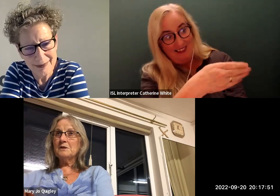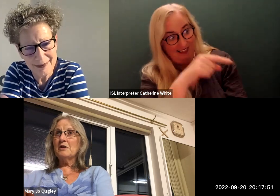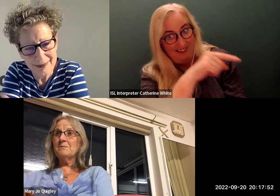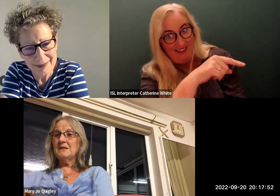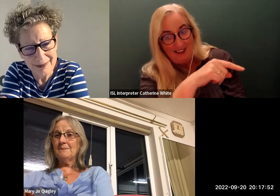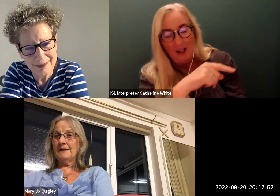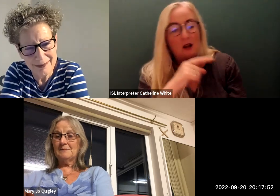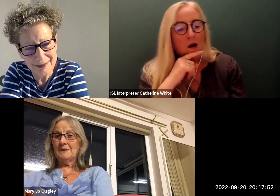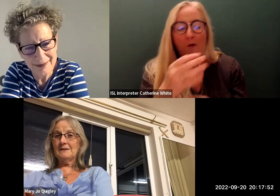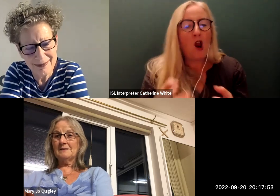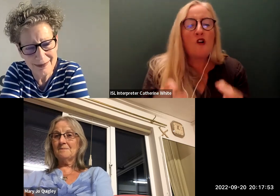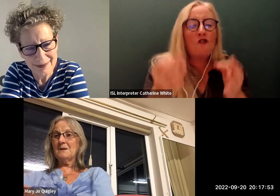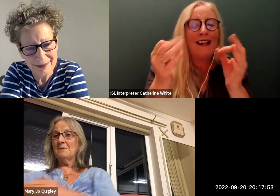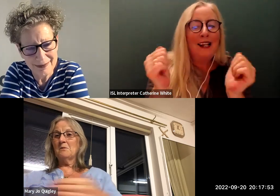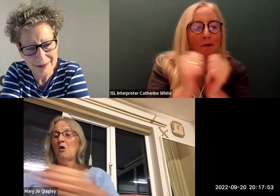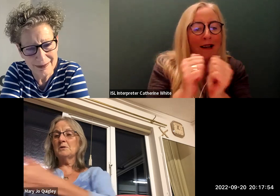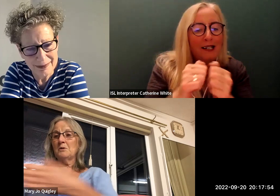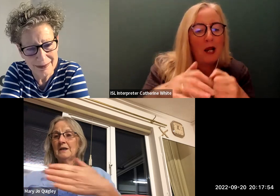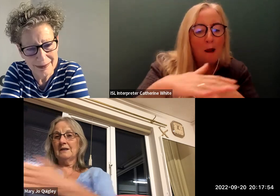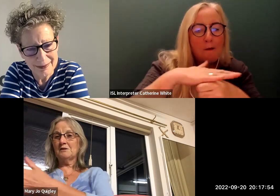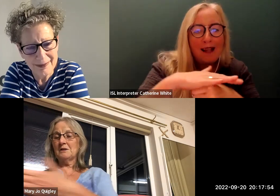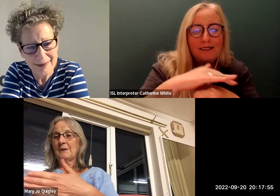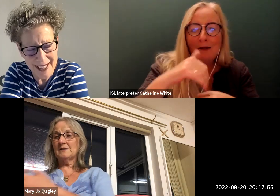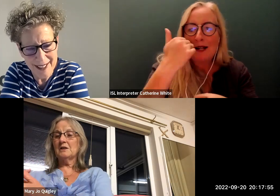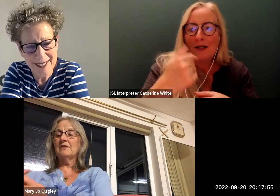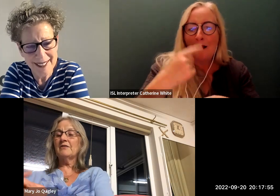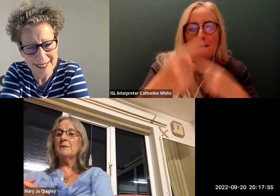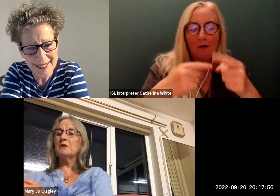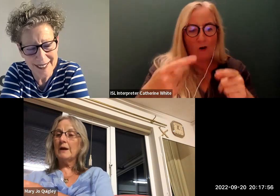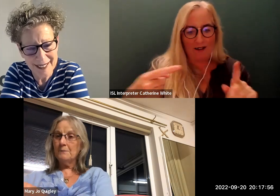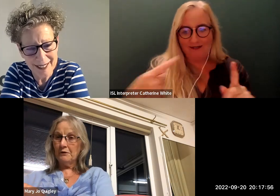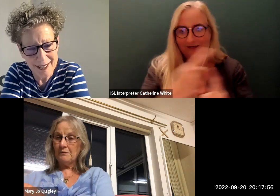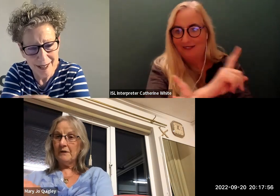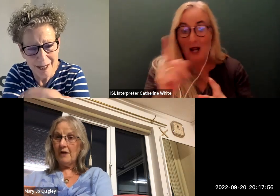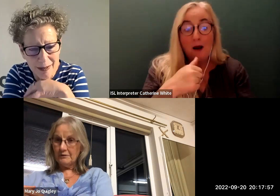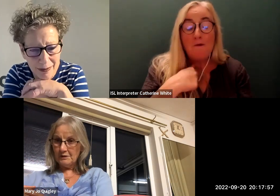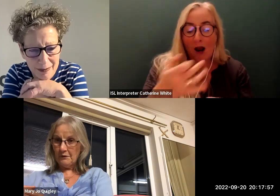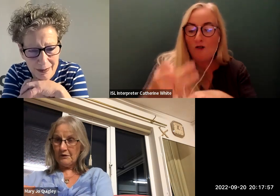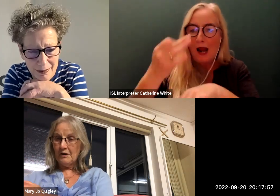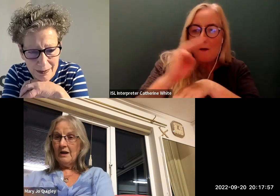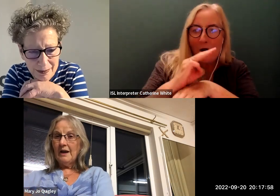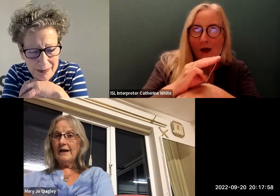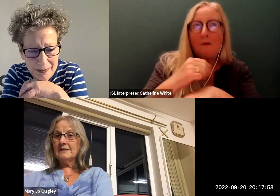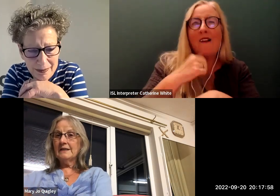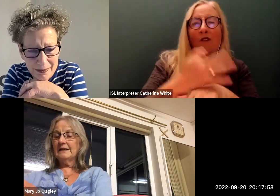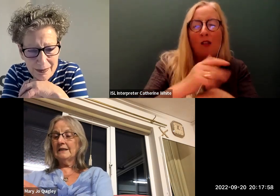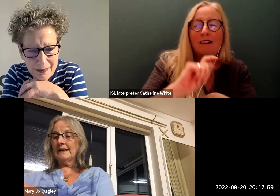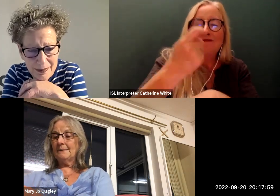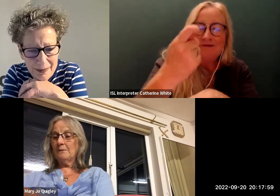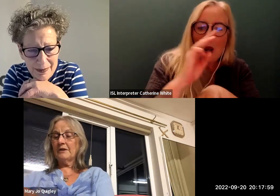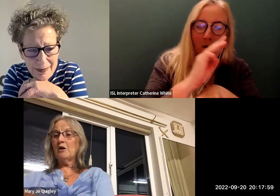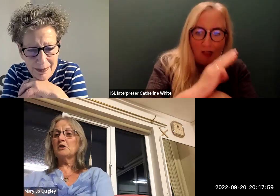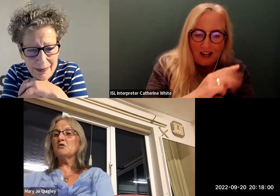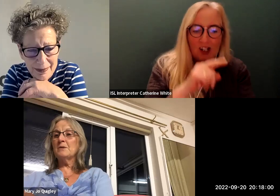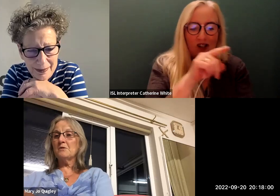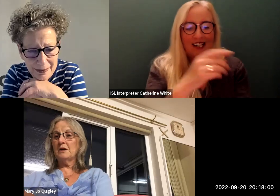it was a great meeting place because people were always going in and out of the passage. And in fact, my grandmother, my father's mother, had a little